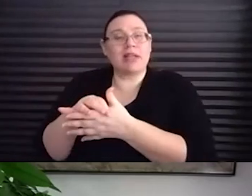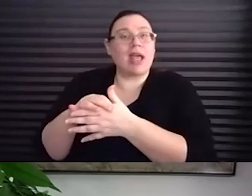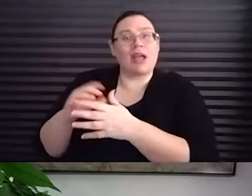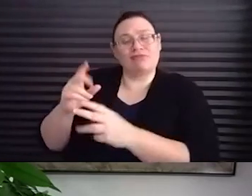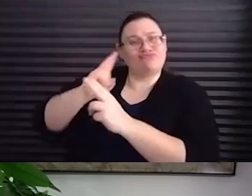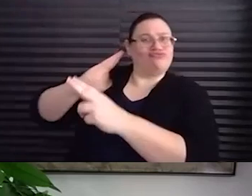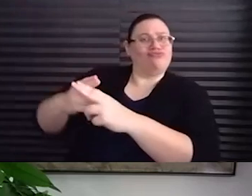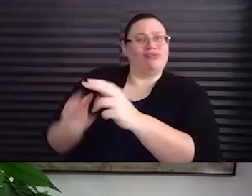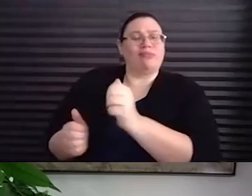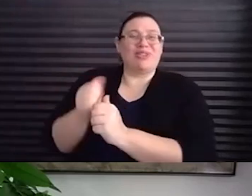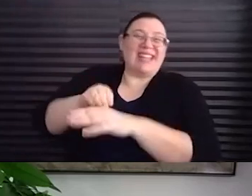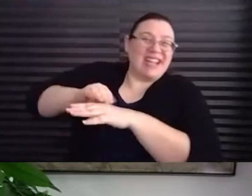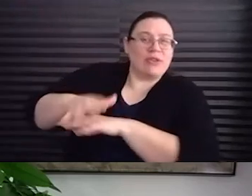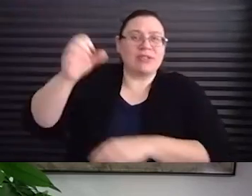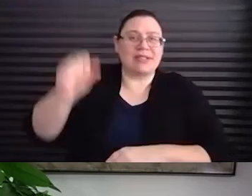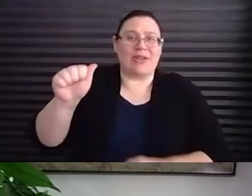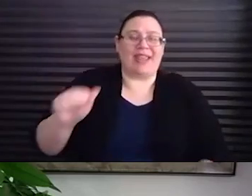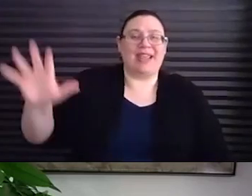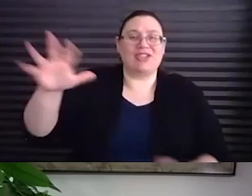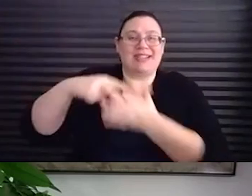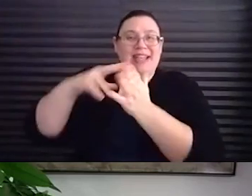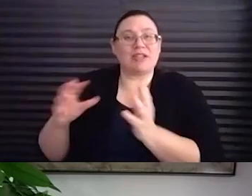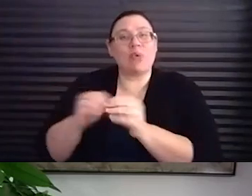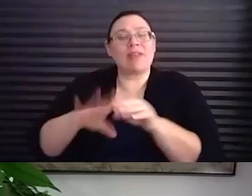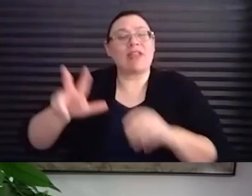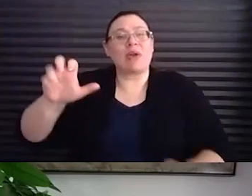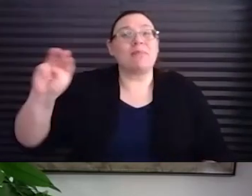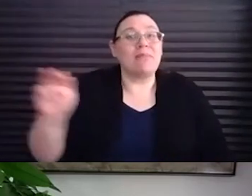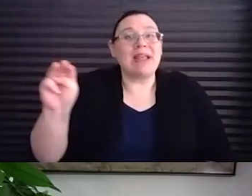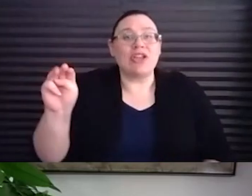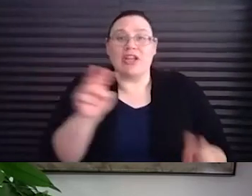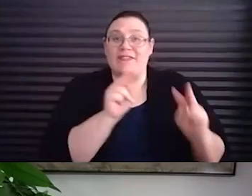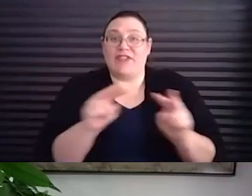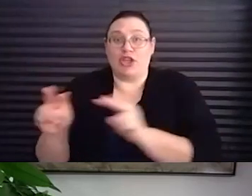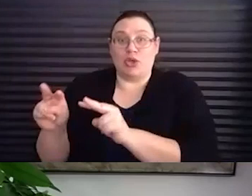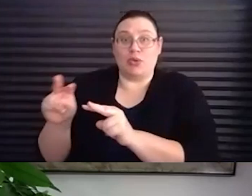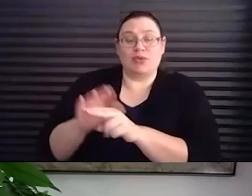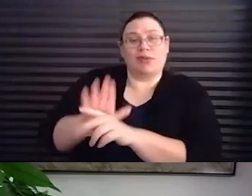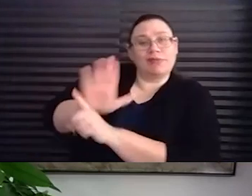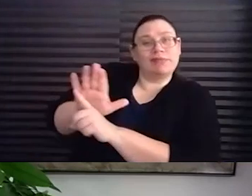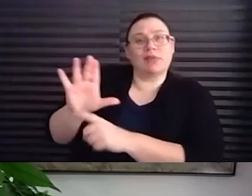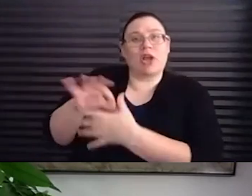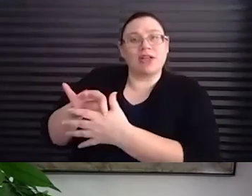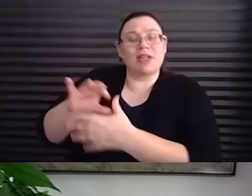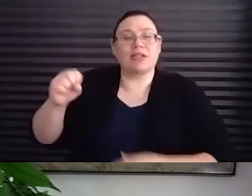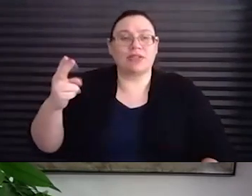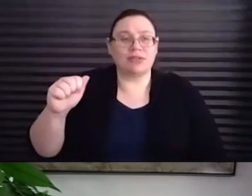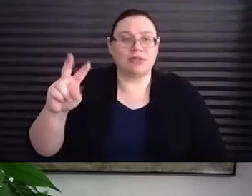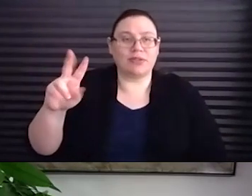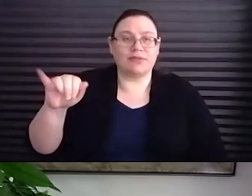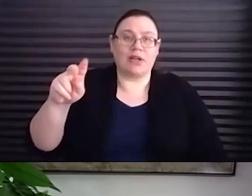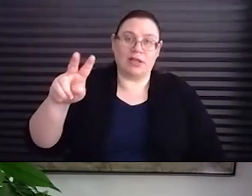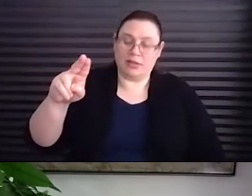influential South Asian dancers. With over 300 million content views on their content, Shivani and her team have